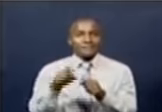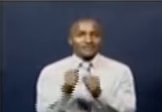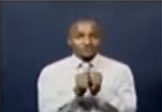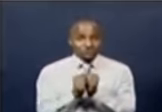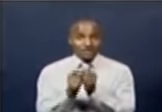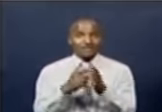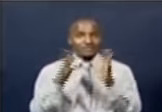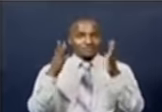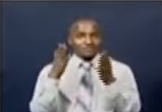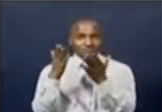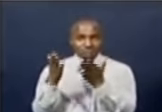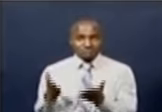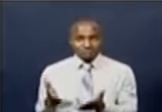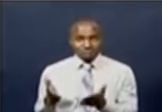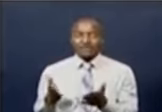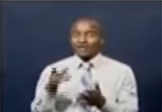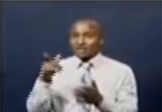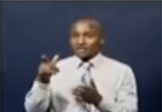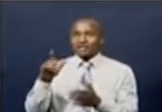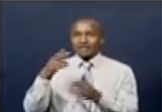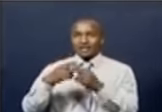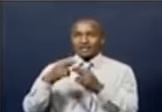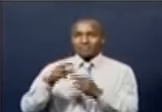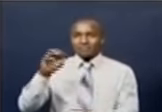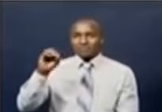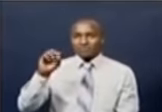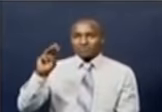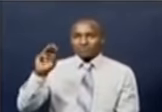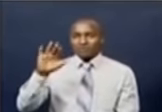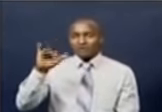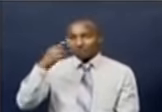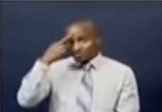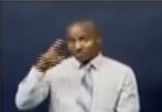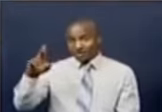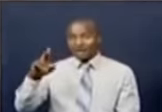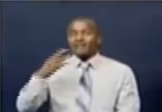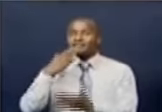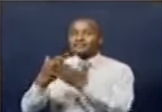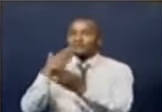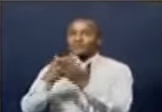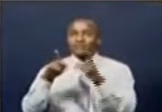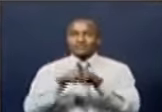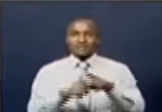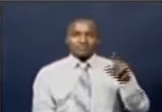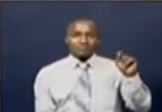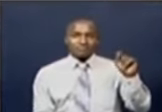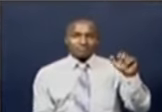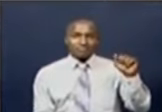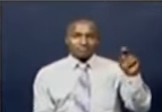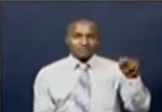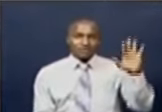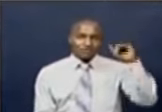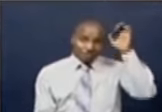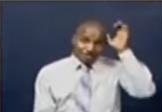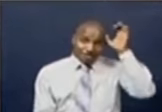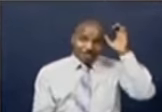can celebrate them. Paradoma, who is the coach for the Athletics Club in Rongai, thank you so much for making time for us. And thank you, Moses Tanui, live via Skype from Eldoret.